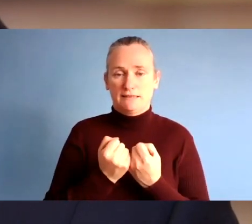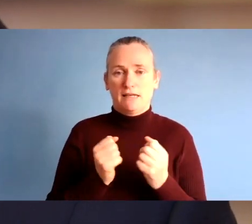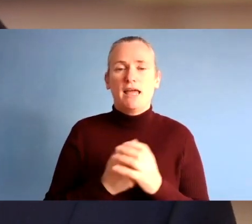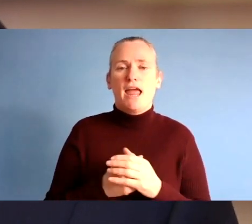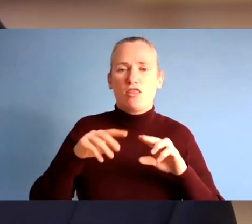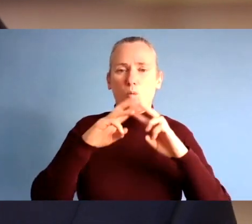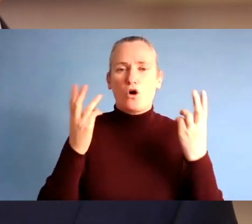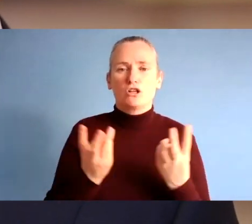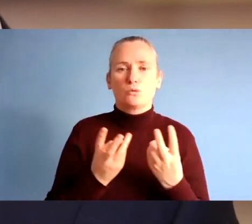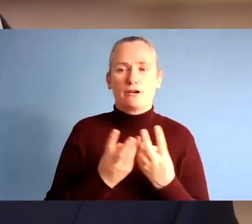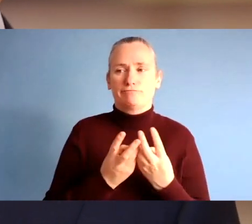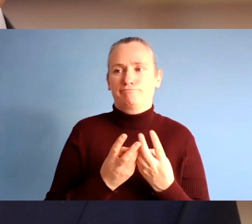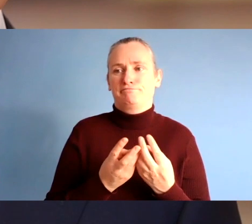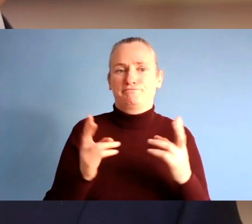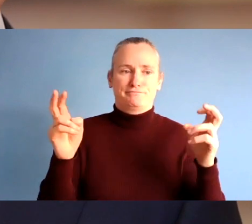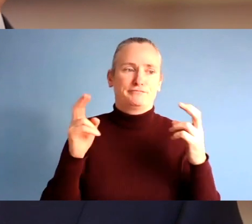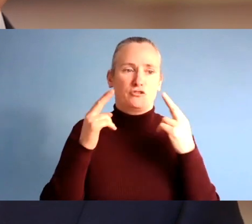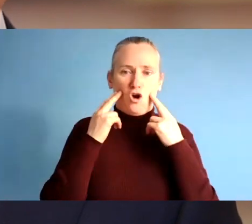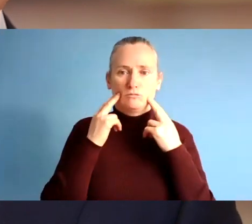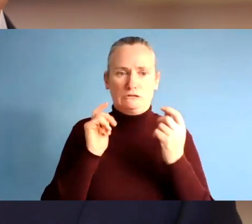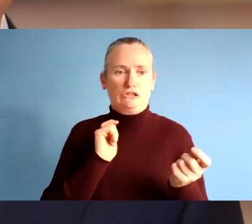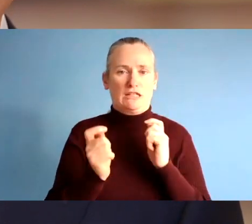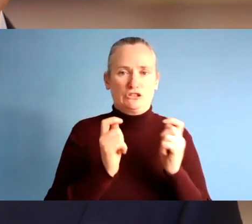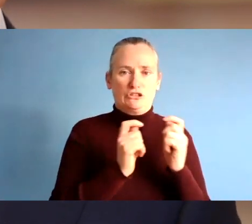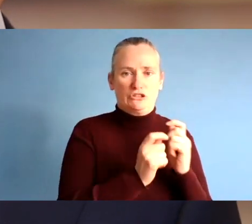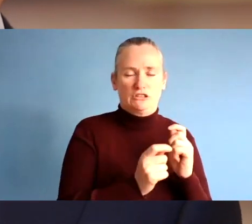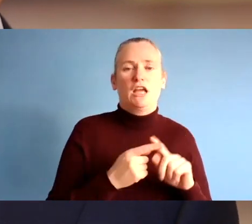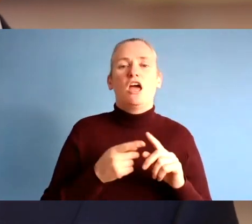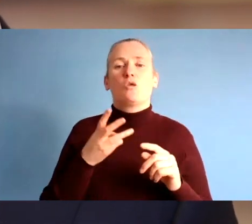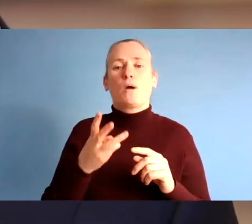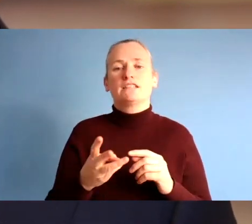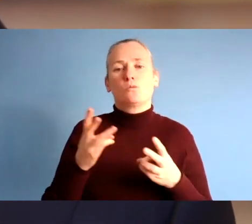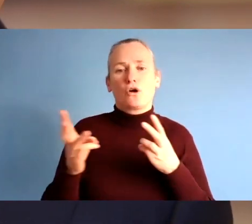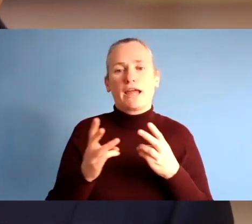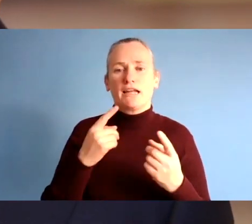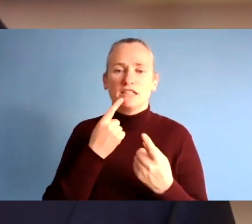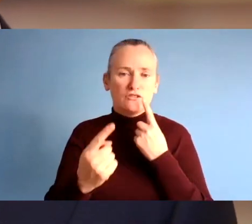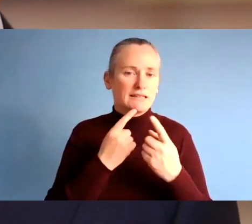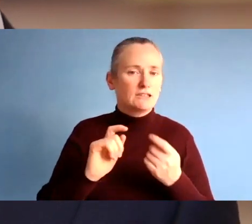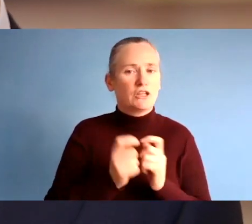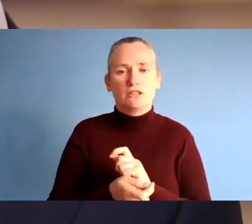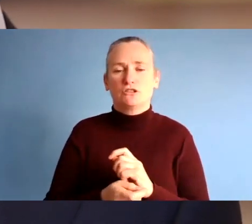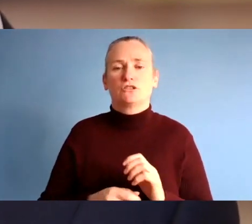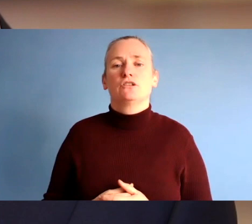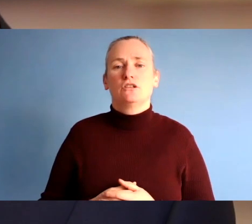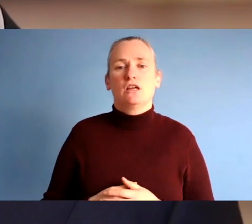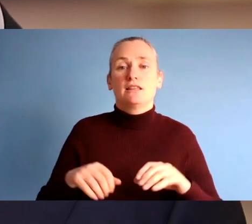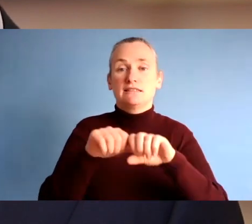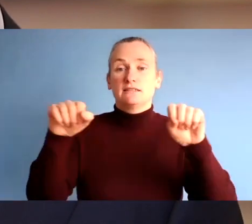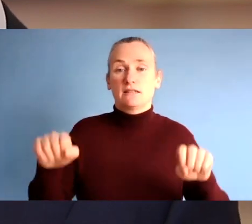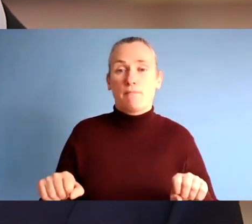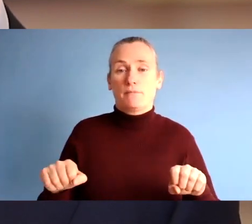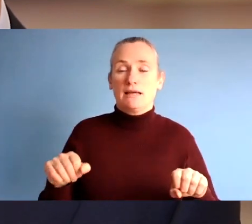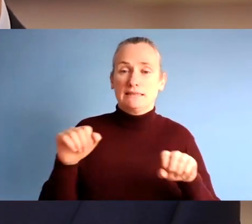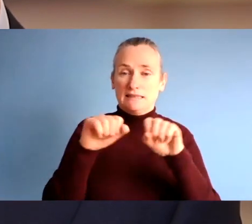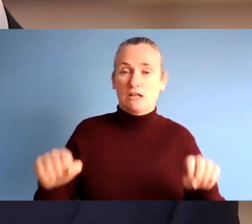world where the established norms are being rewritten, the ways of working and interacting are changing. The system, and by system